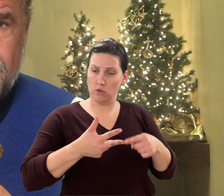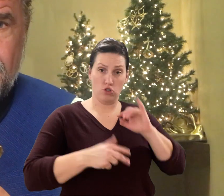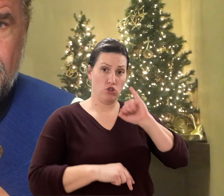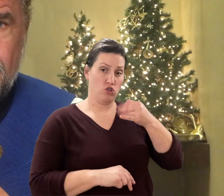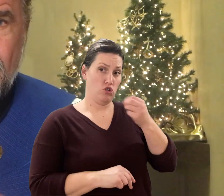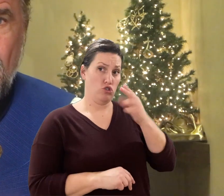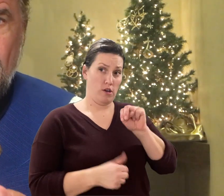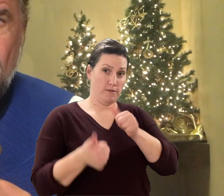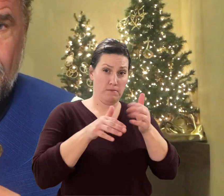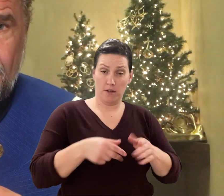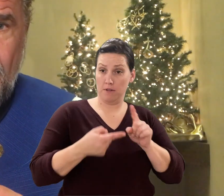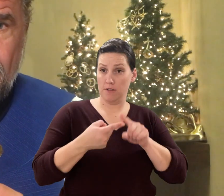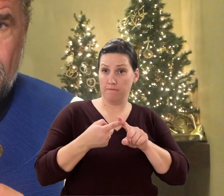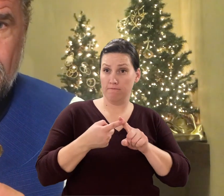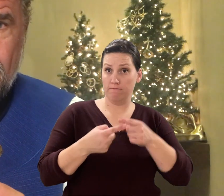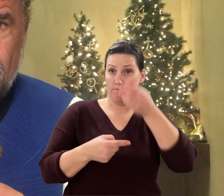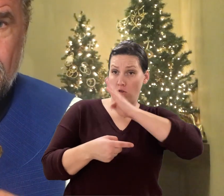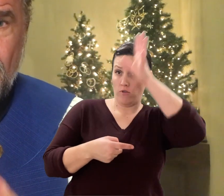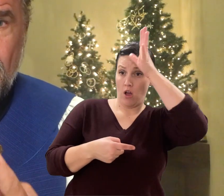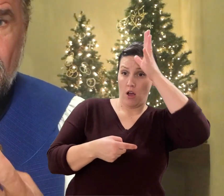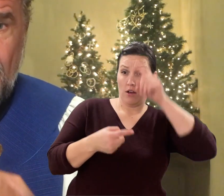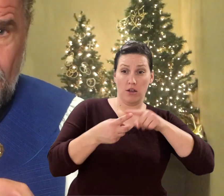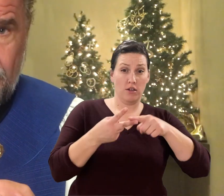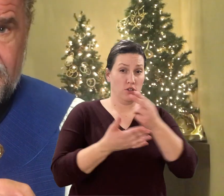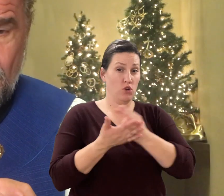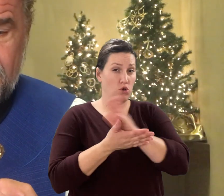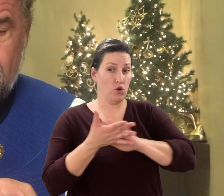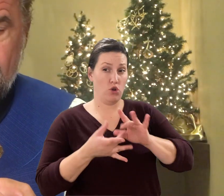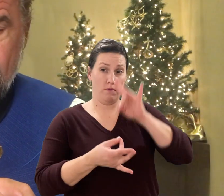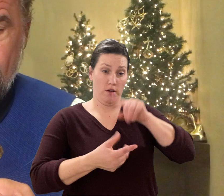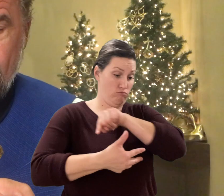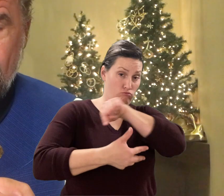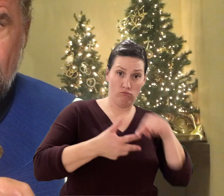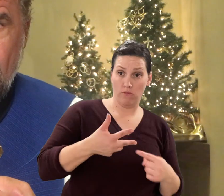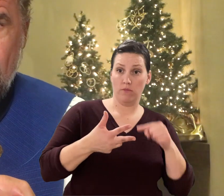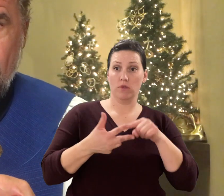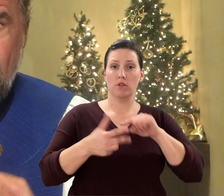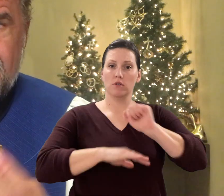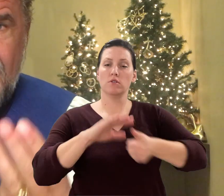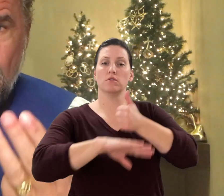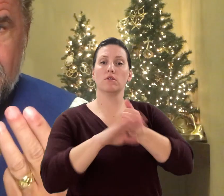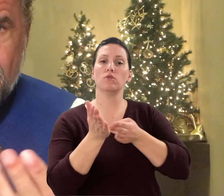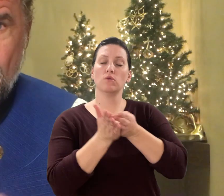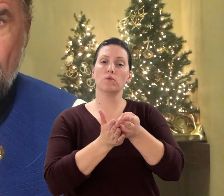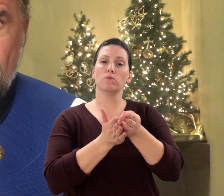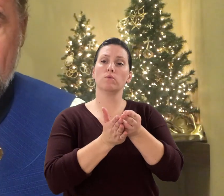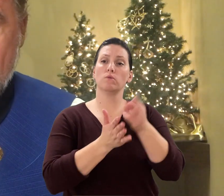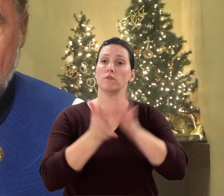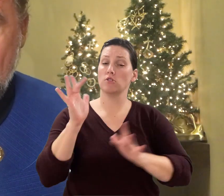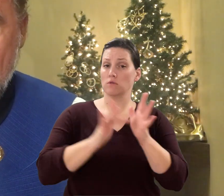Baptist, God the Father, God the Holy Spirit. They established the